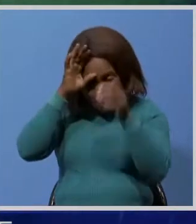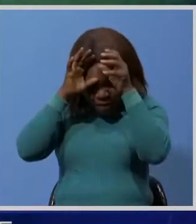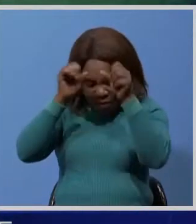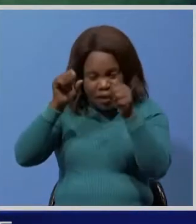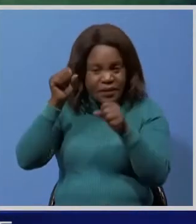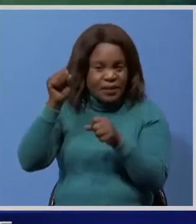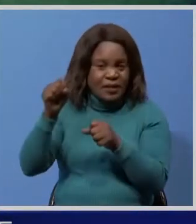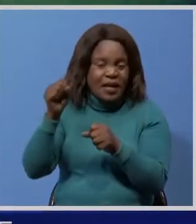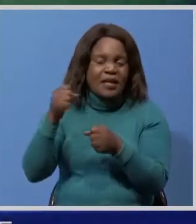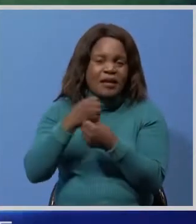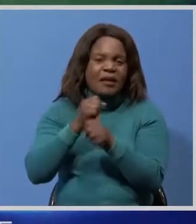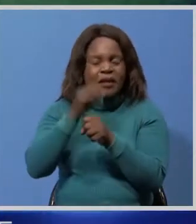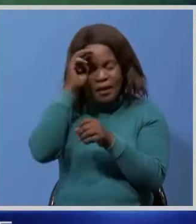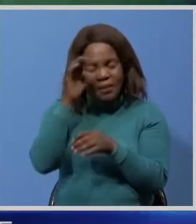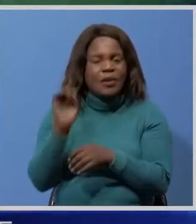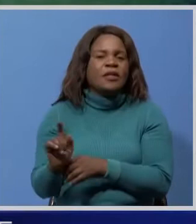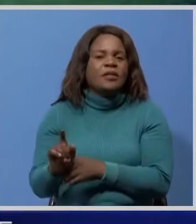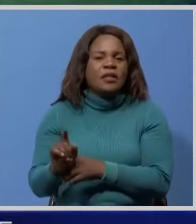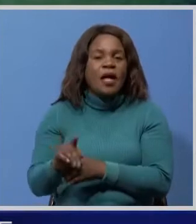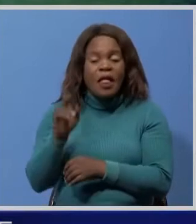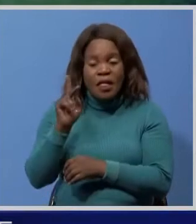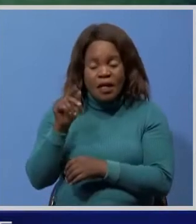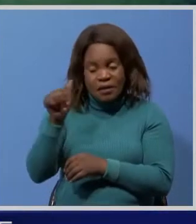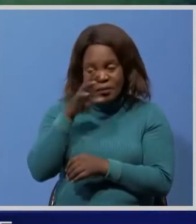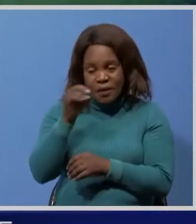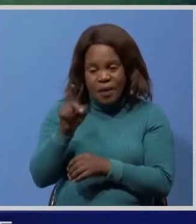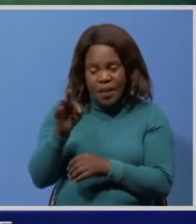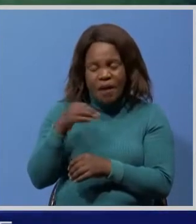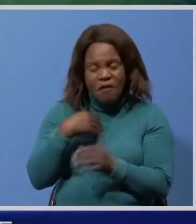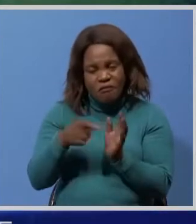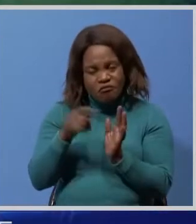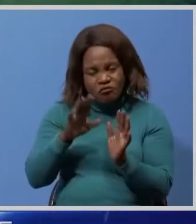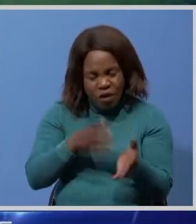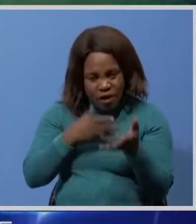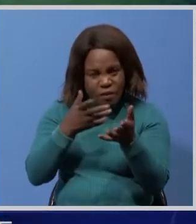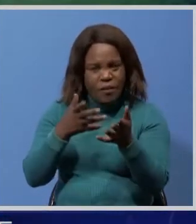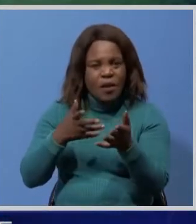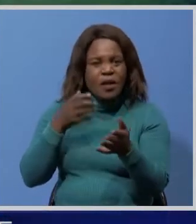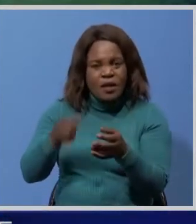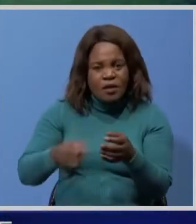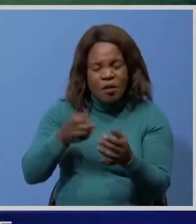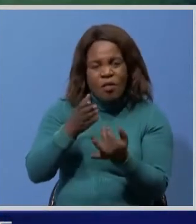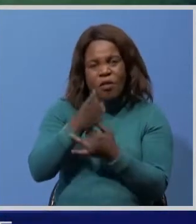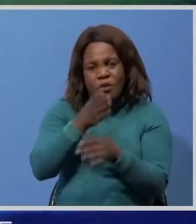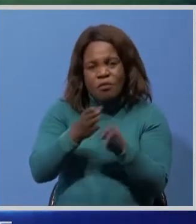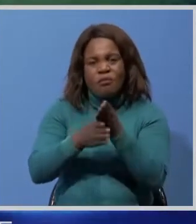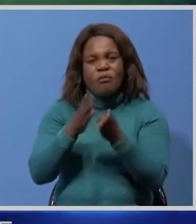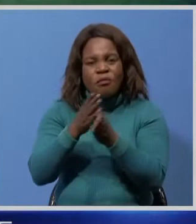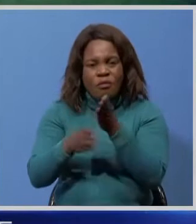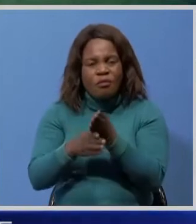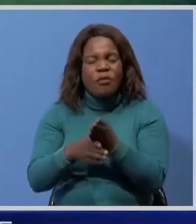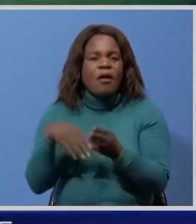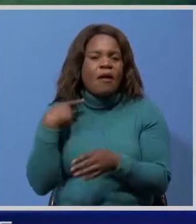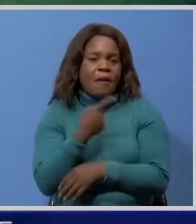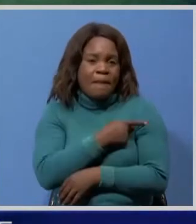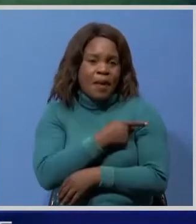Traditional Affairs. President Lungu says the PF has demonstrated its commitment to chiefs through the construction of palaces and